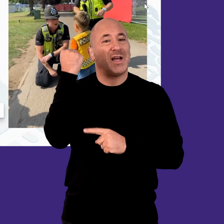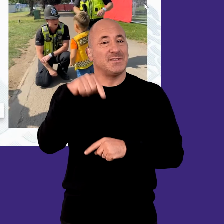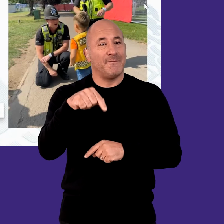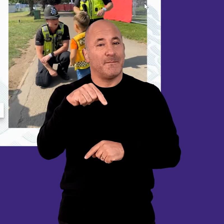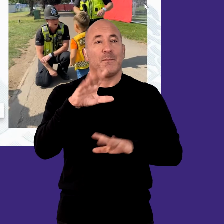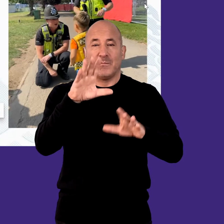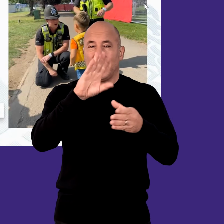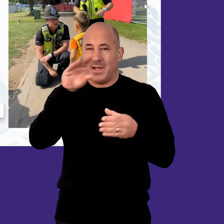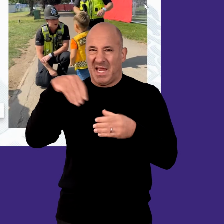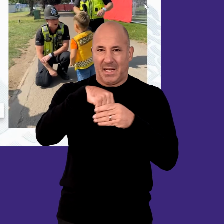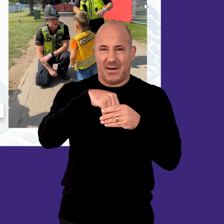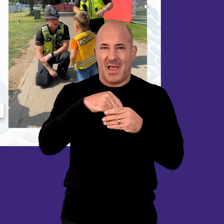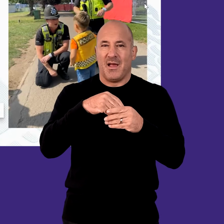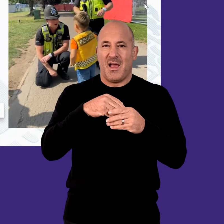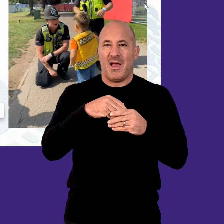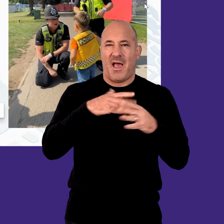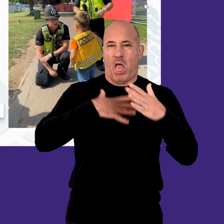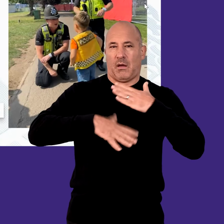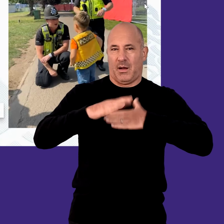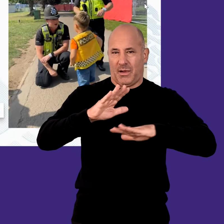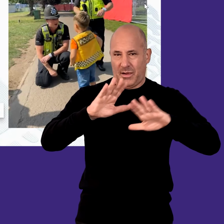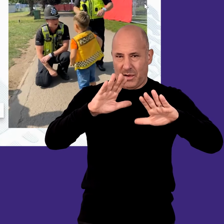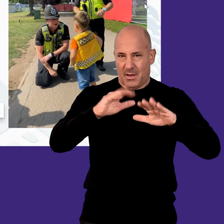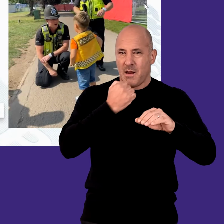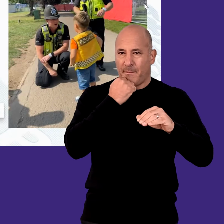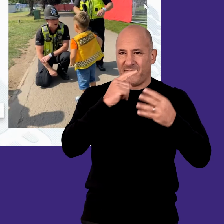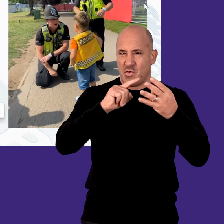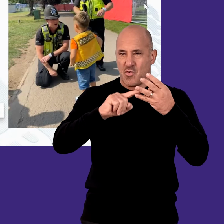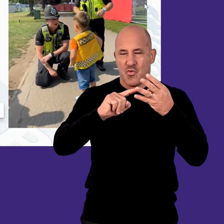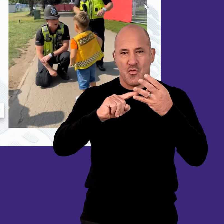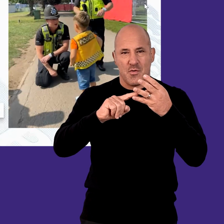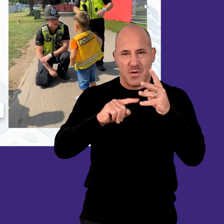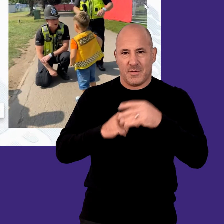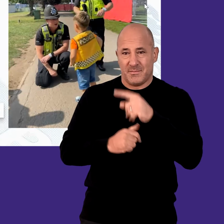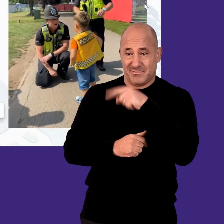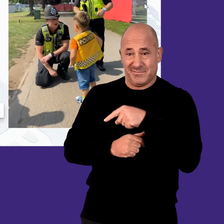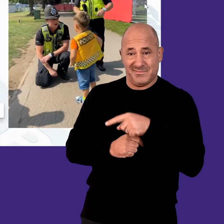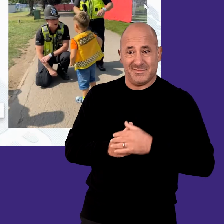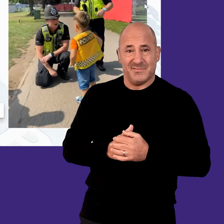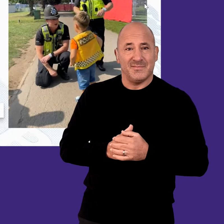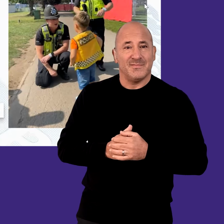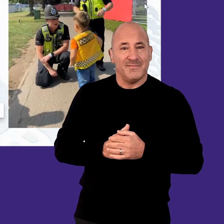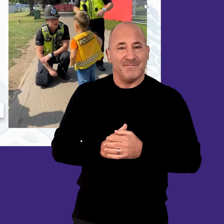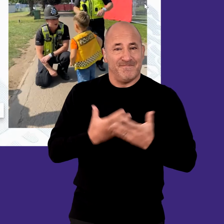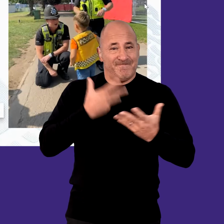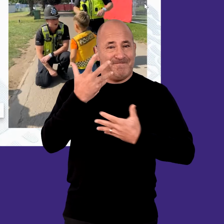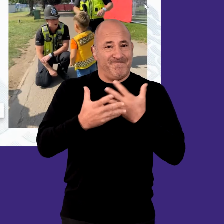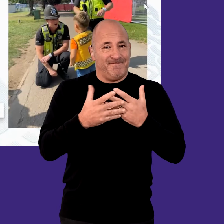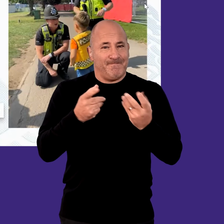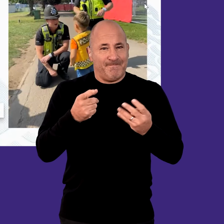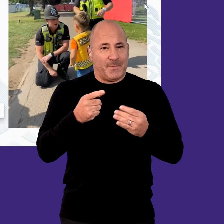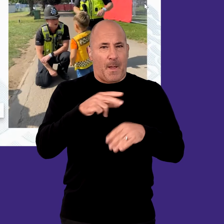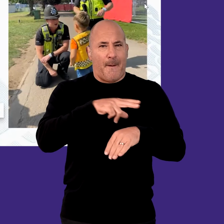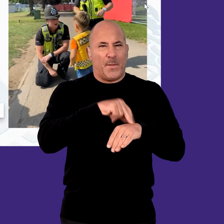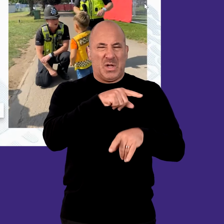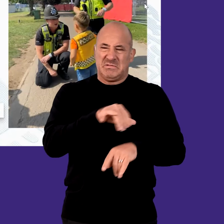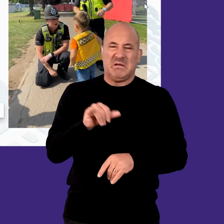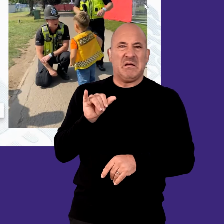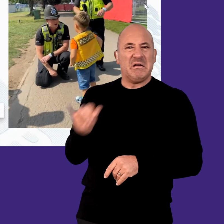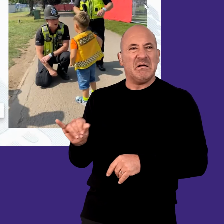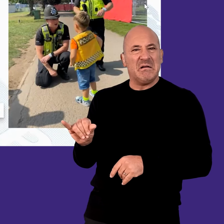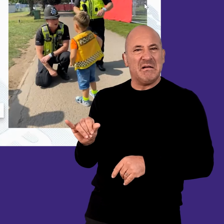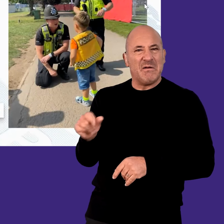shared objectives, and I'll tie this into that ethical commitment, which is number 4 as well. And this is, as I spoke about, the